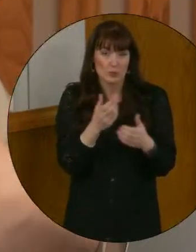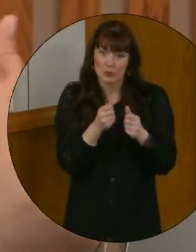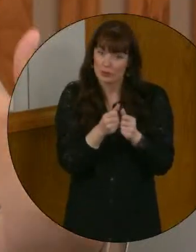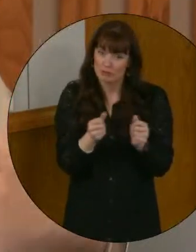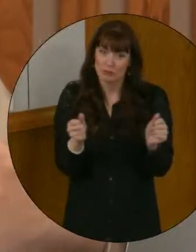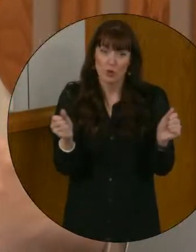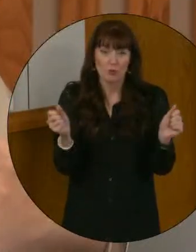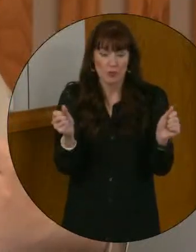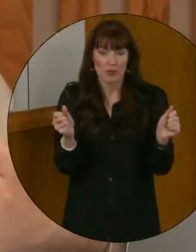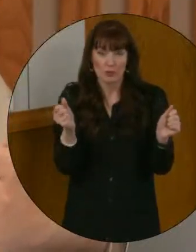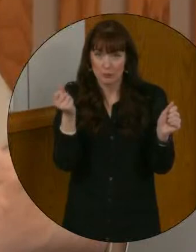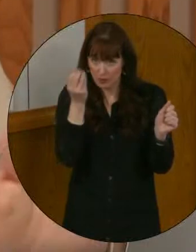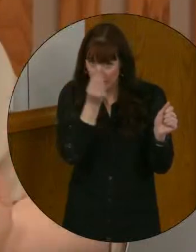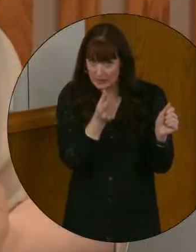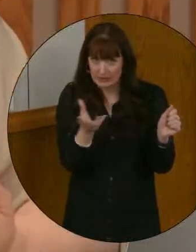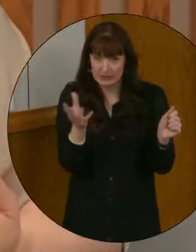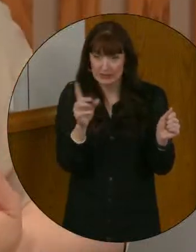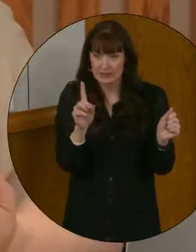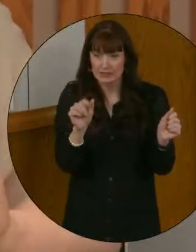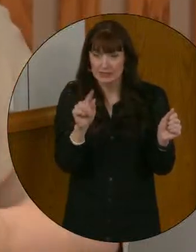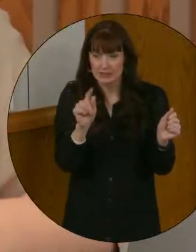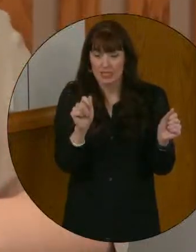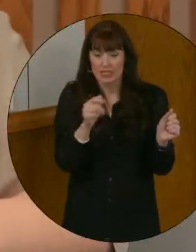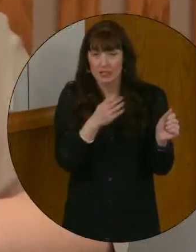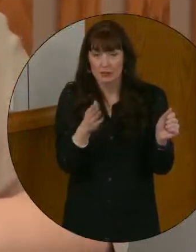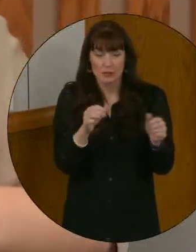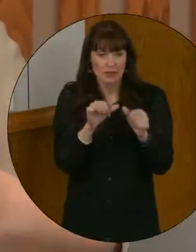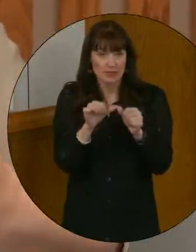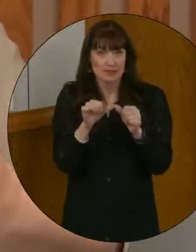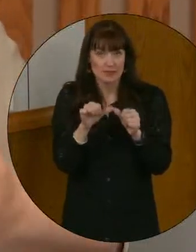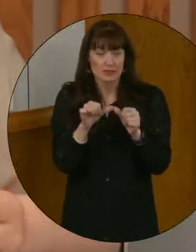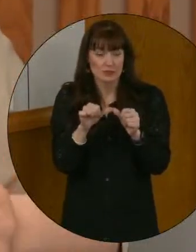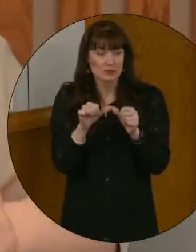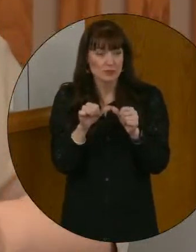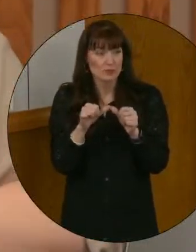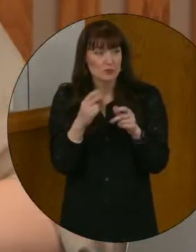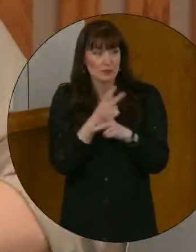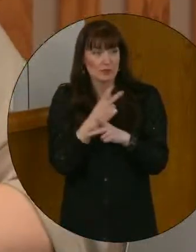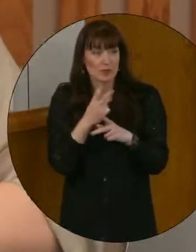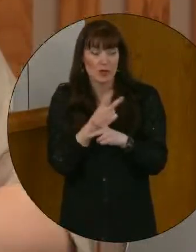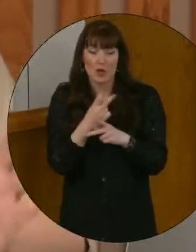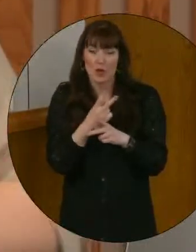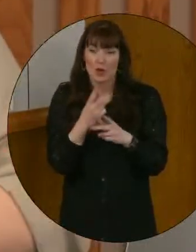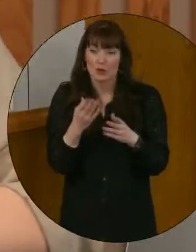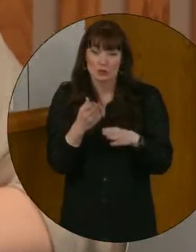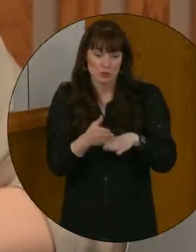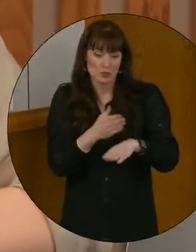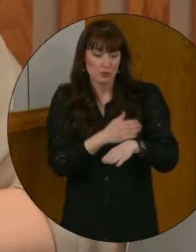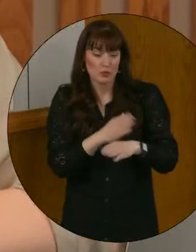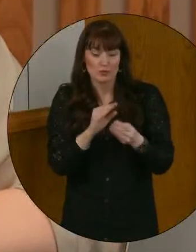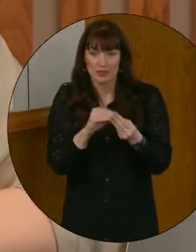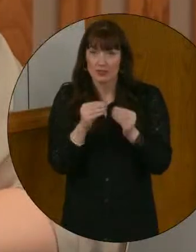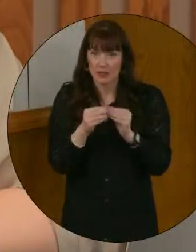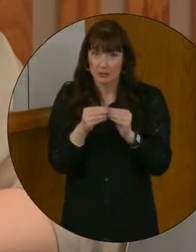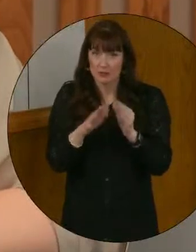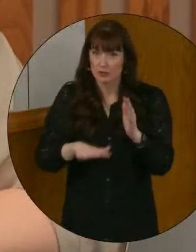data, and that we are continuing to find ways to strengthen our numbers across the